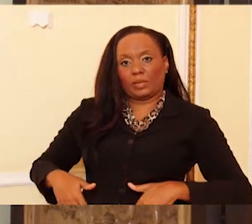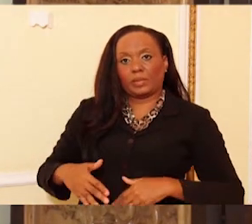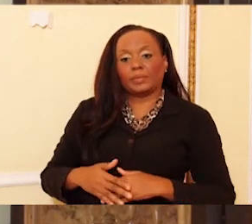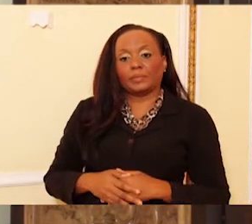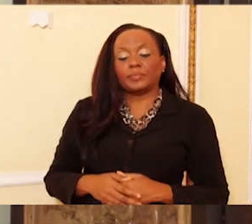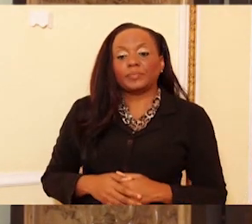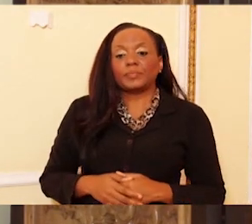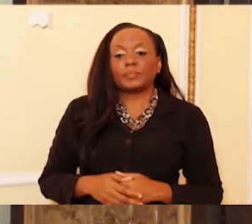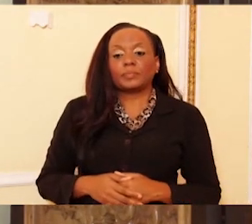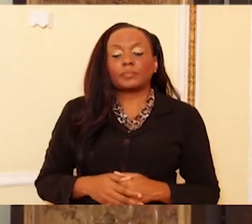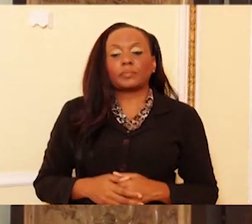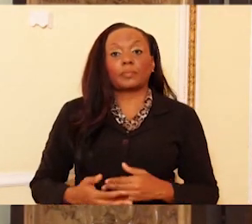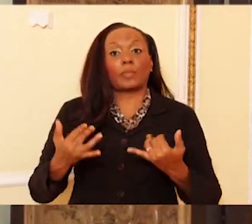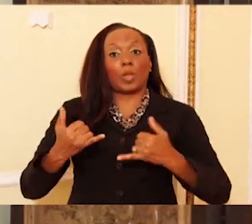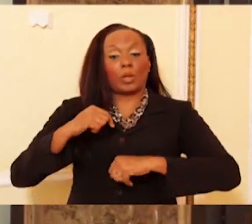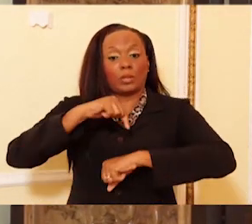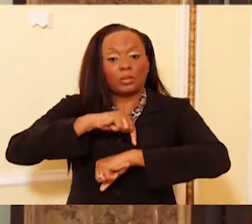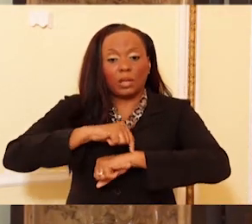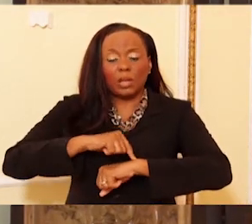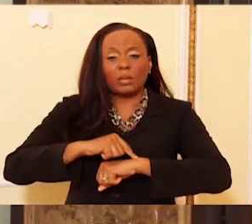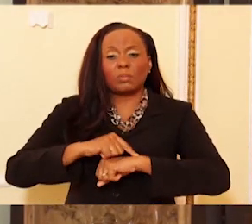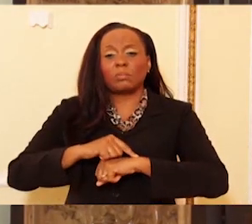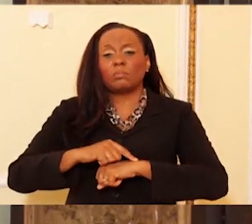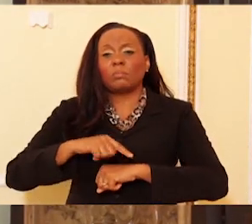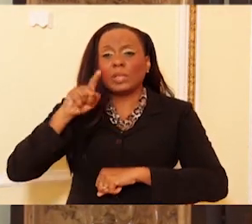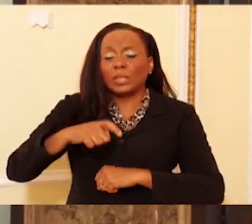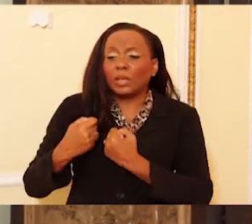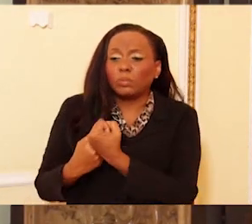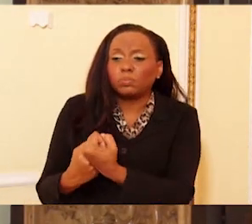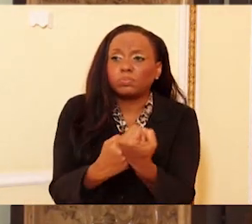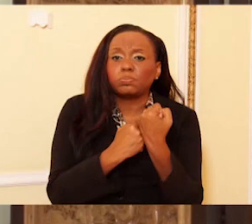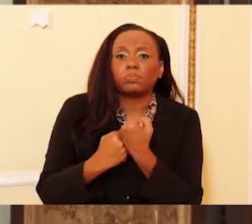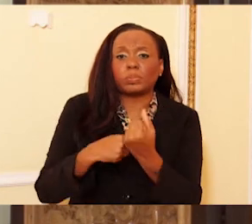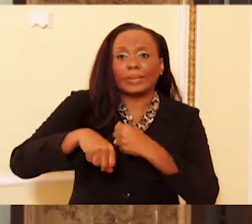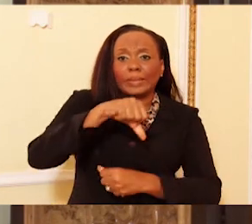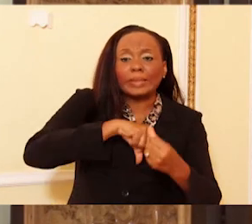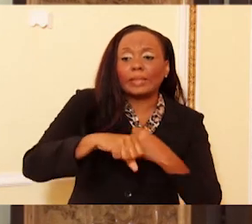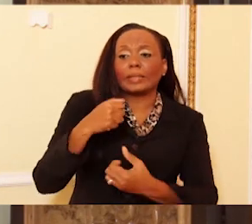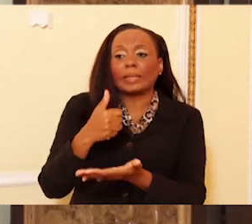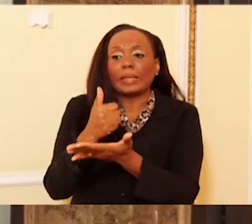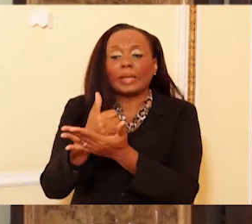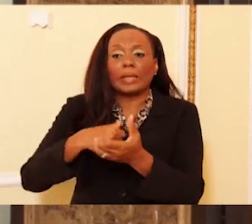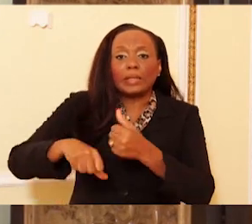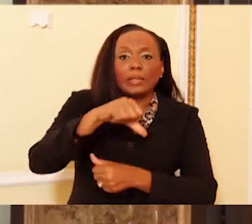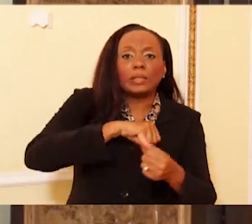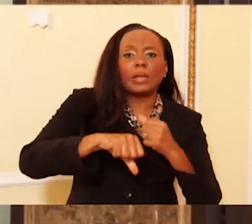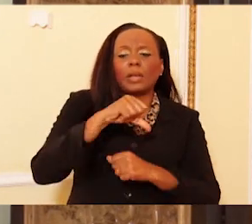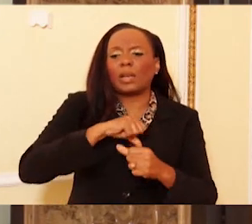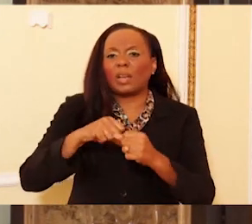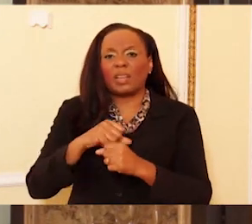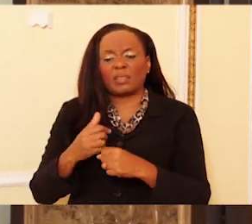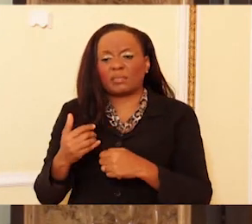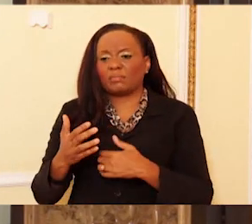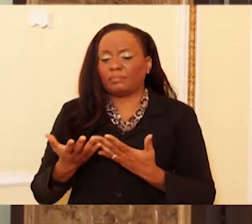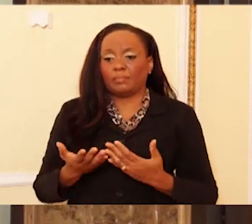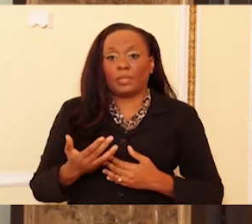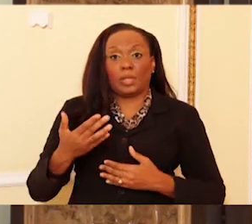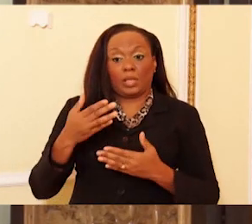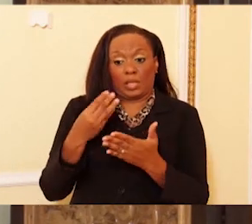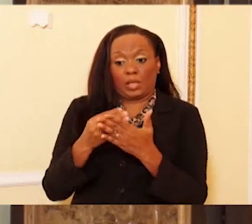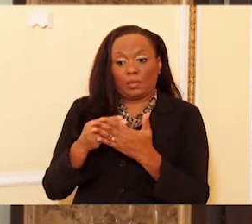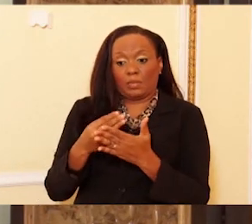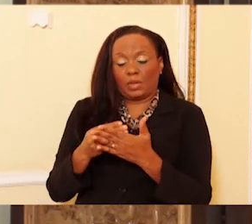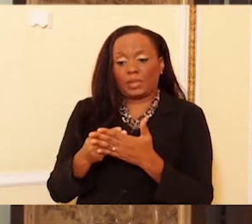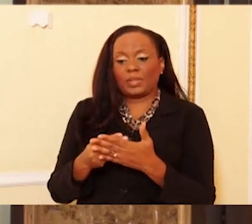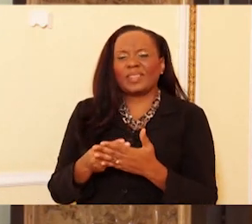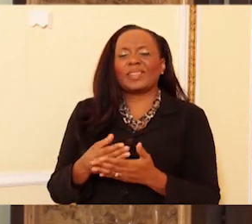It is a time when we all need to help each other and assist where we can. This money, while it